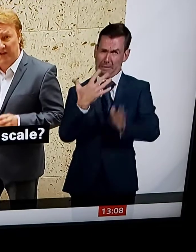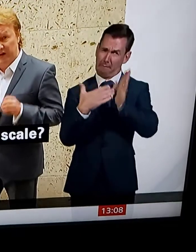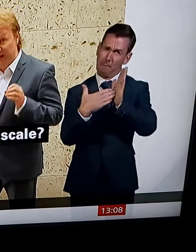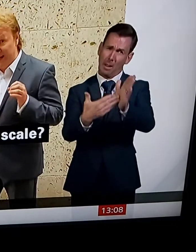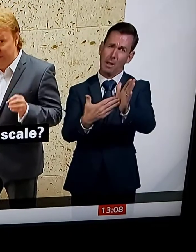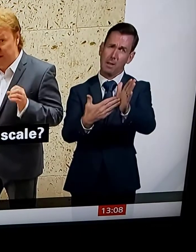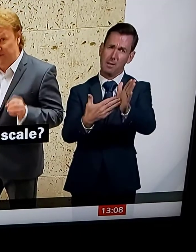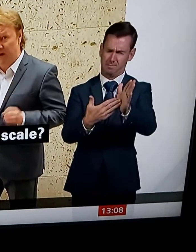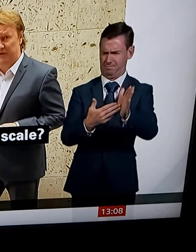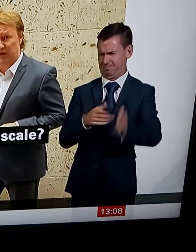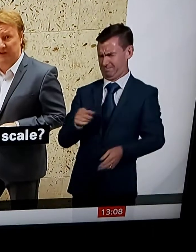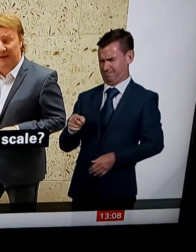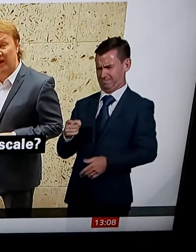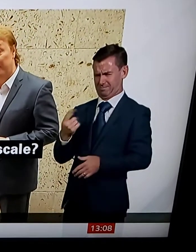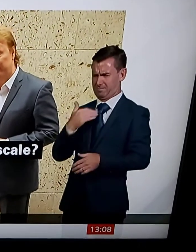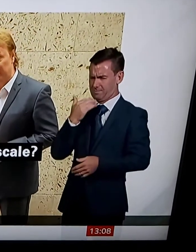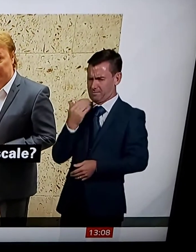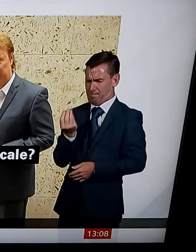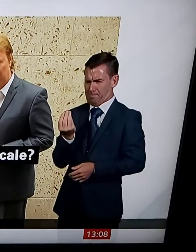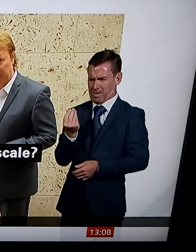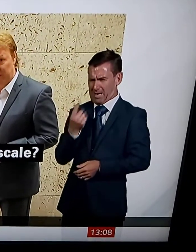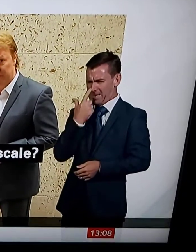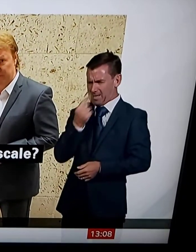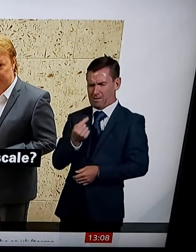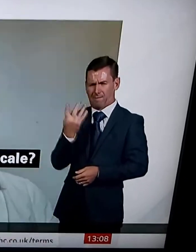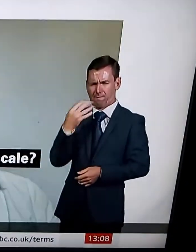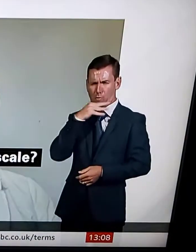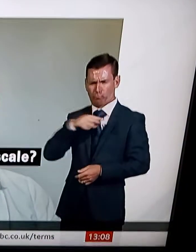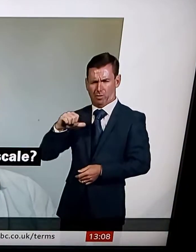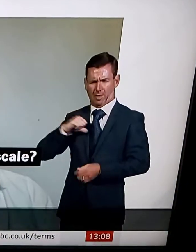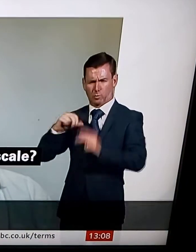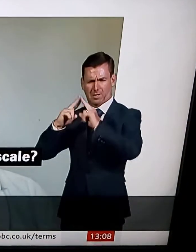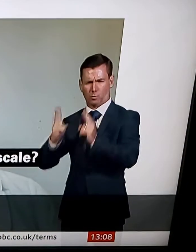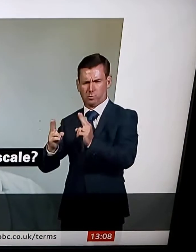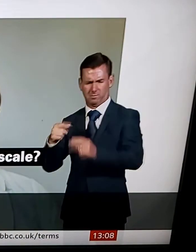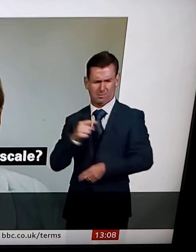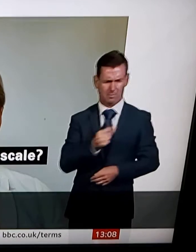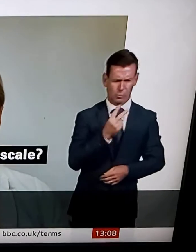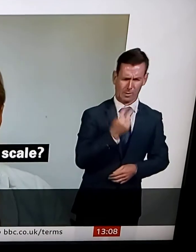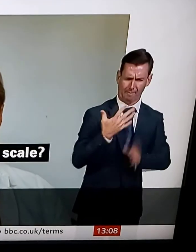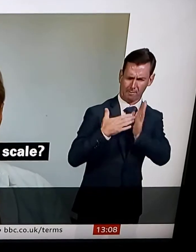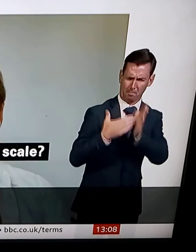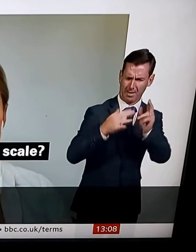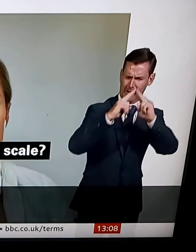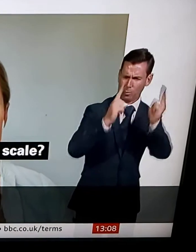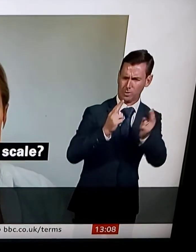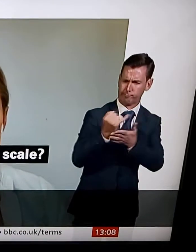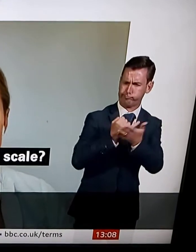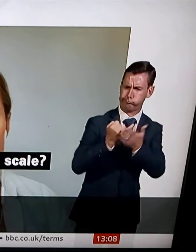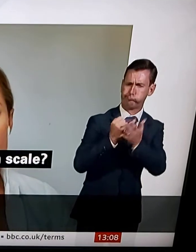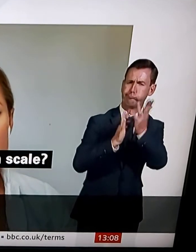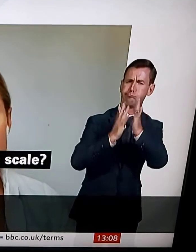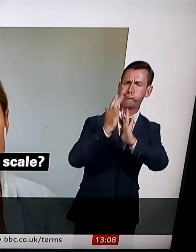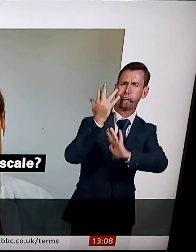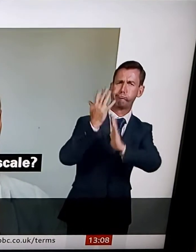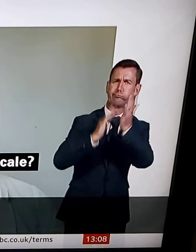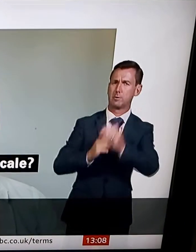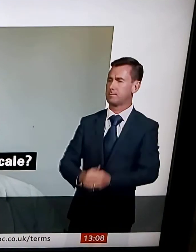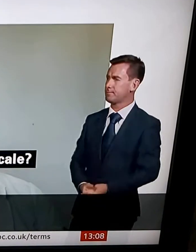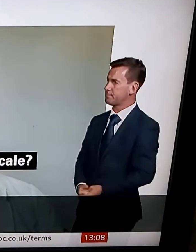off really is much more than campaigners had expected. And they've been pushing big years for this deal, because this is the really